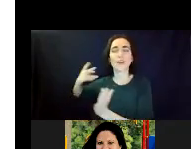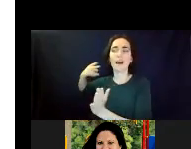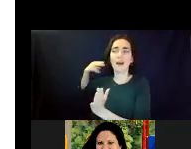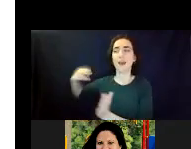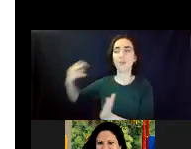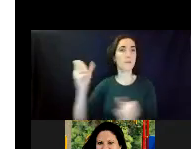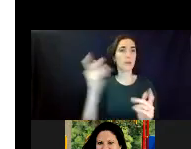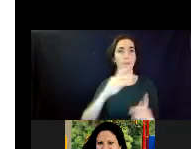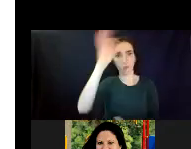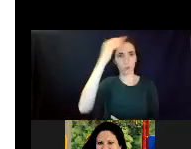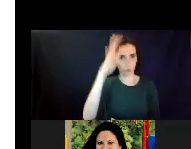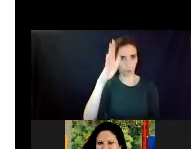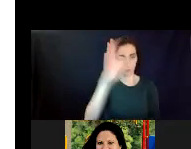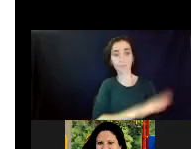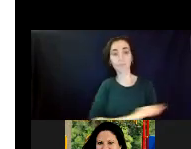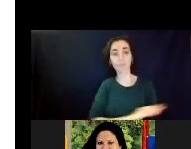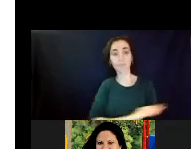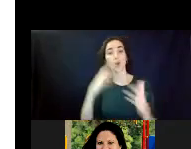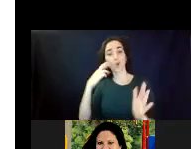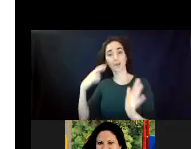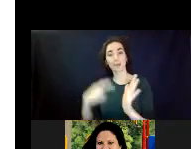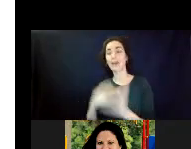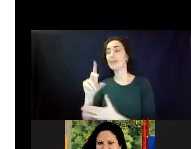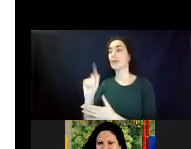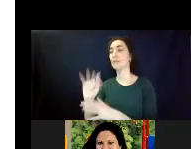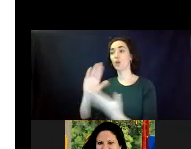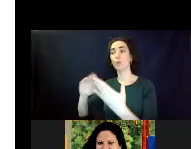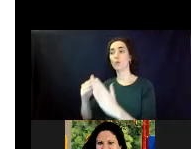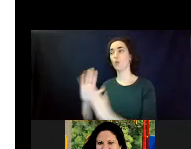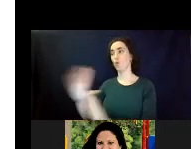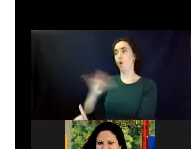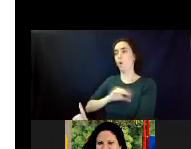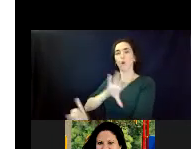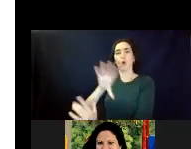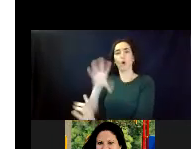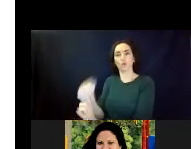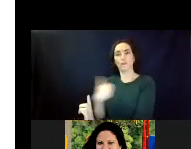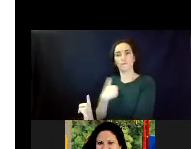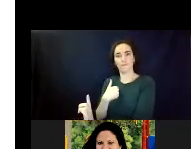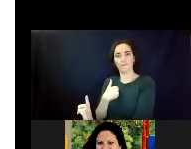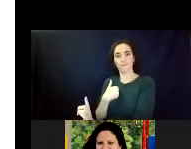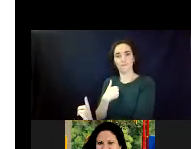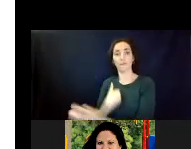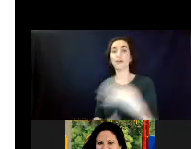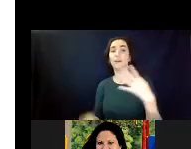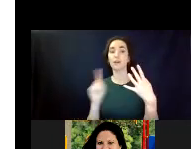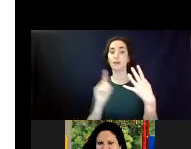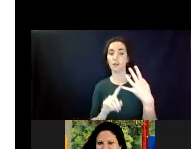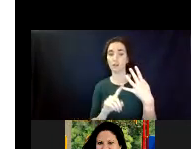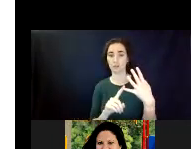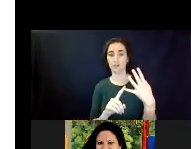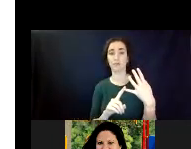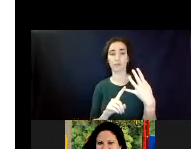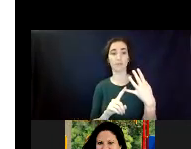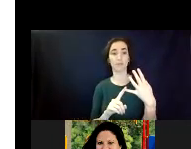And 3, recognize that the disability community has its own culture. And 4, recognize that empowerment